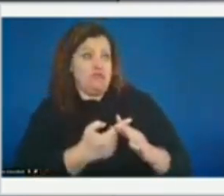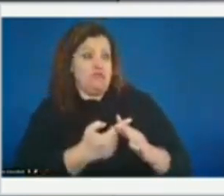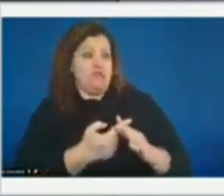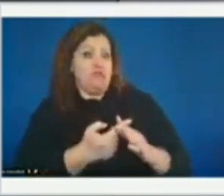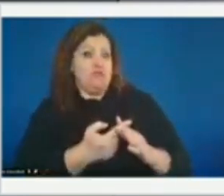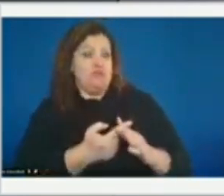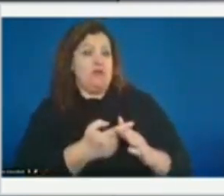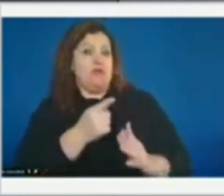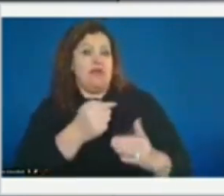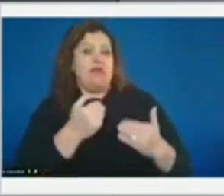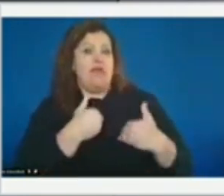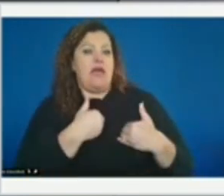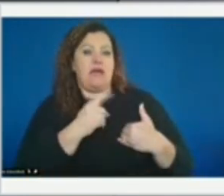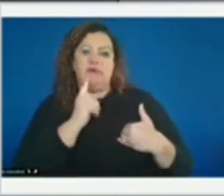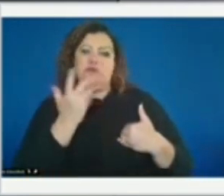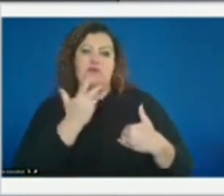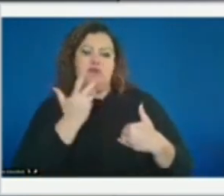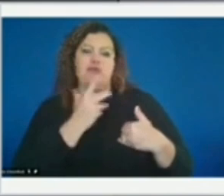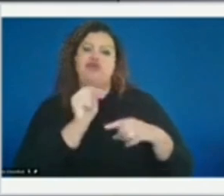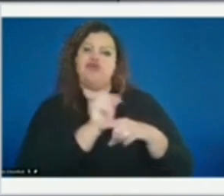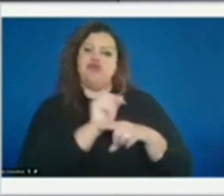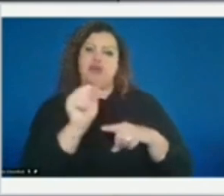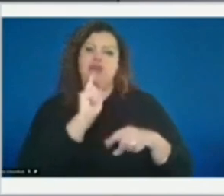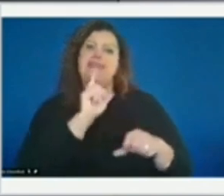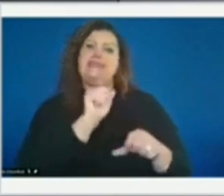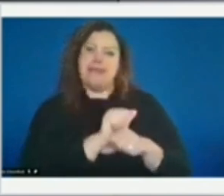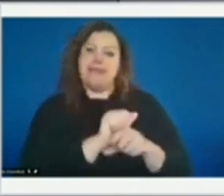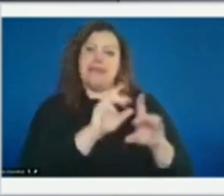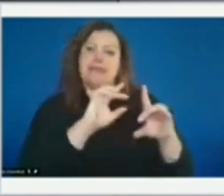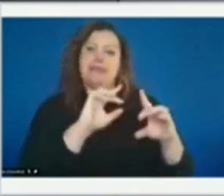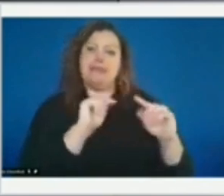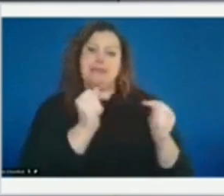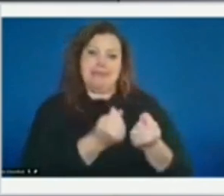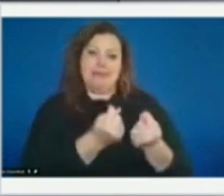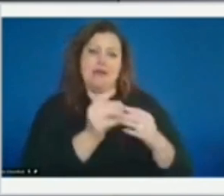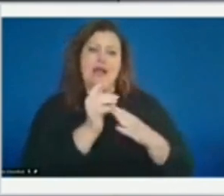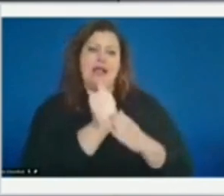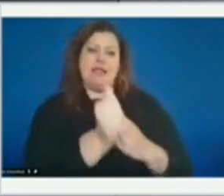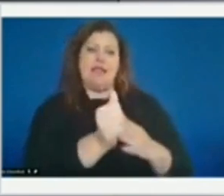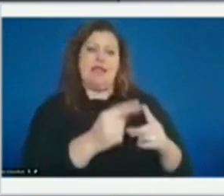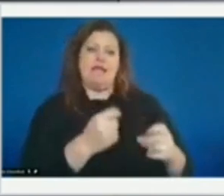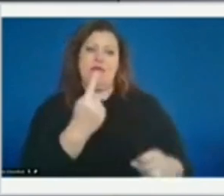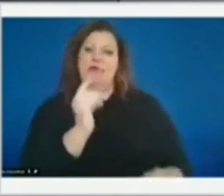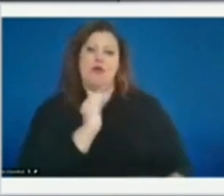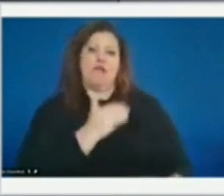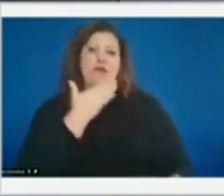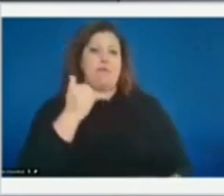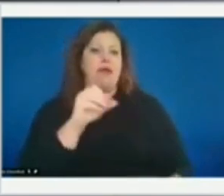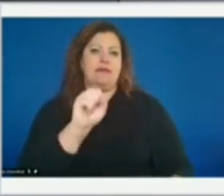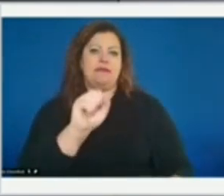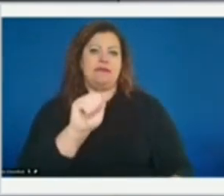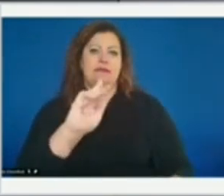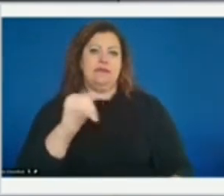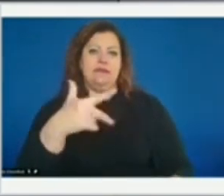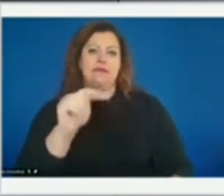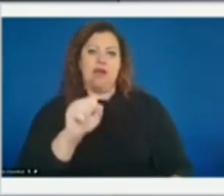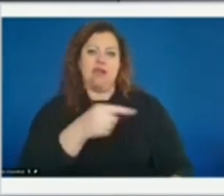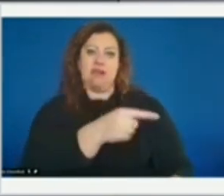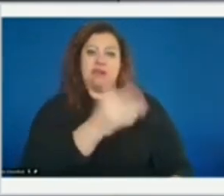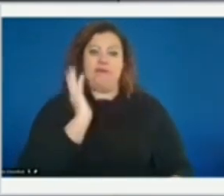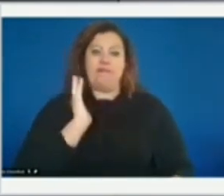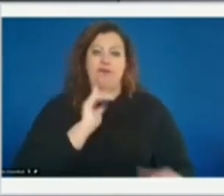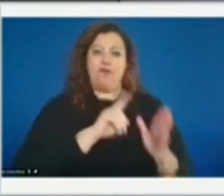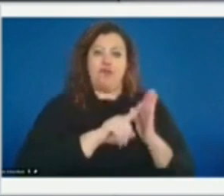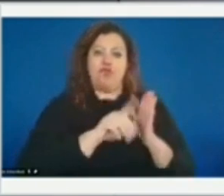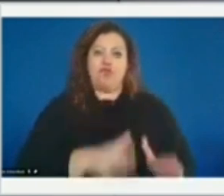highly trained, dedicated team led by one of our best sergeants, who is a former detective who's invested in